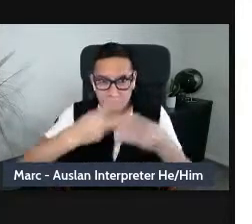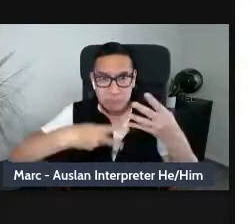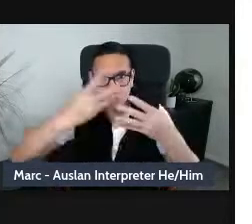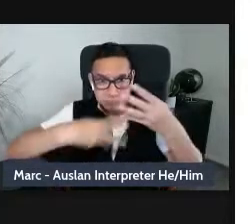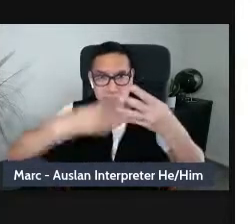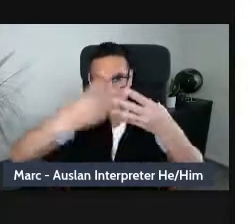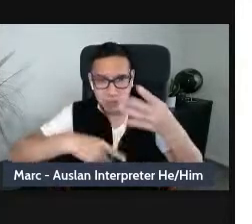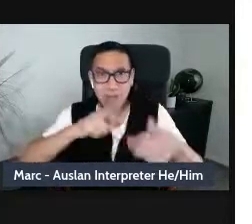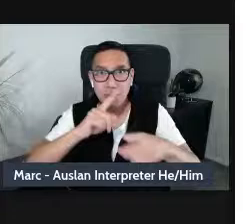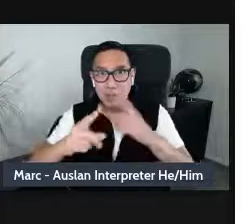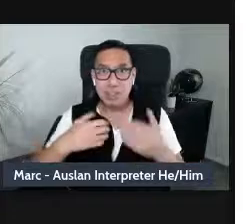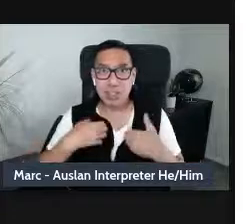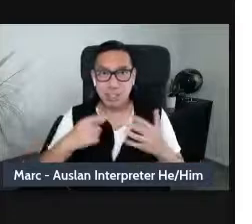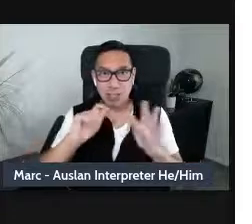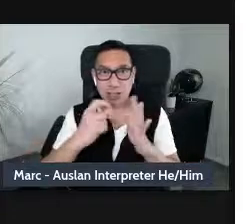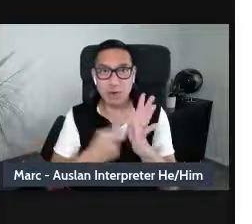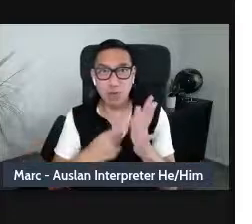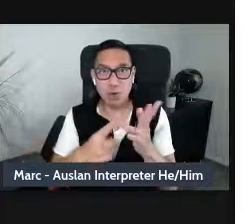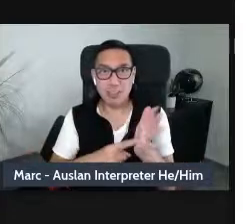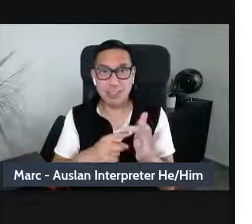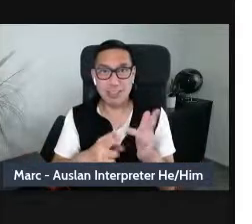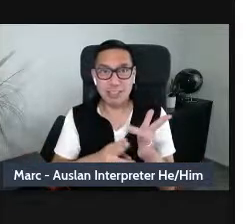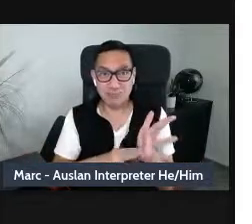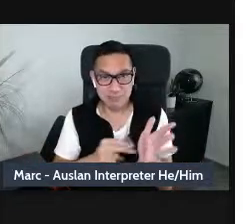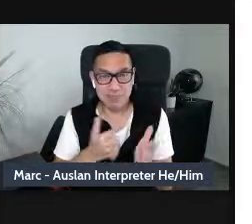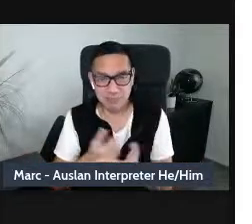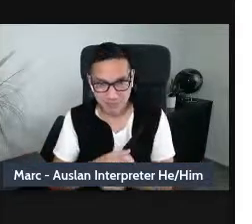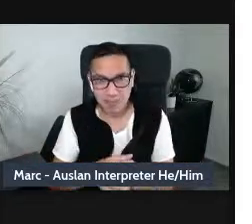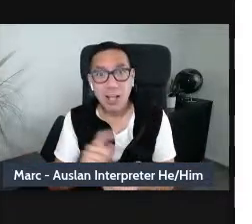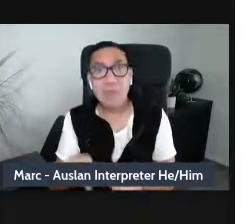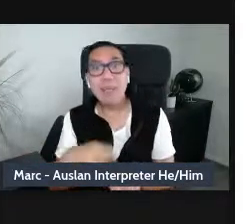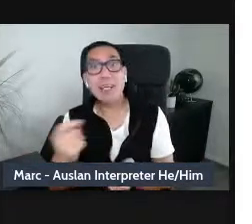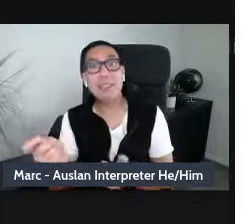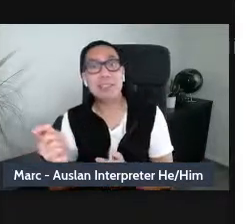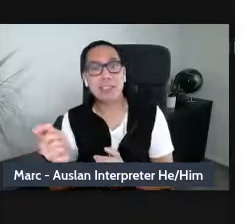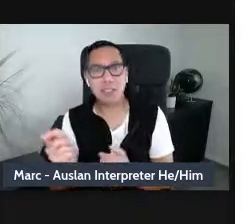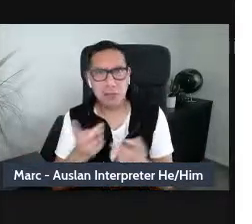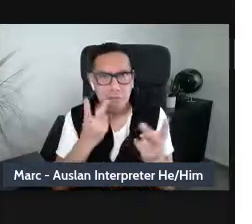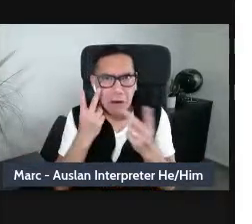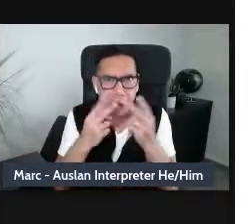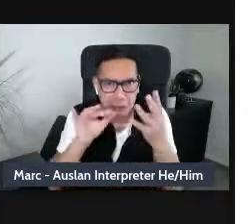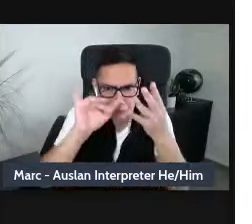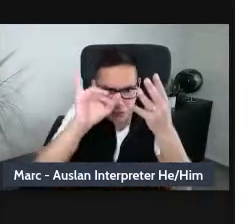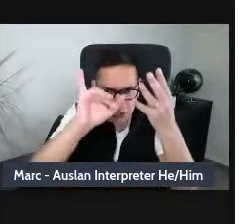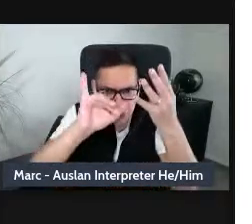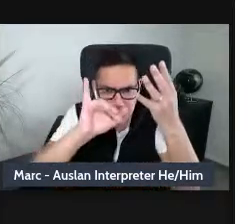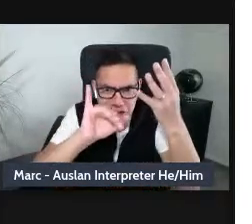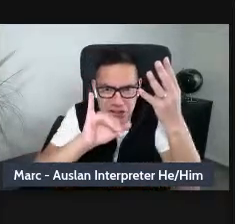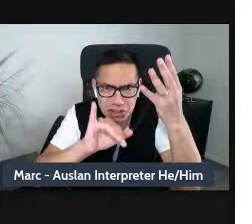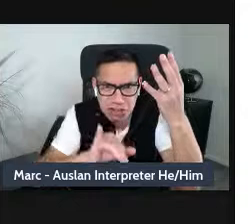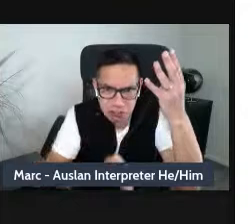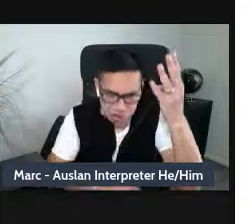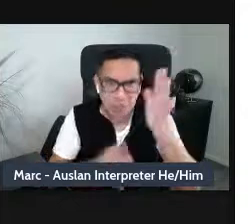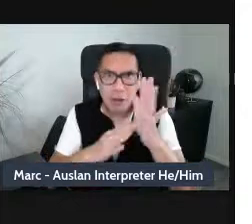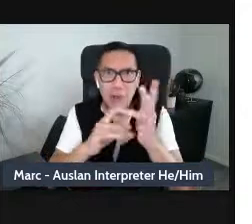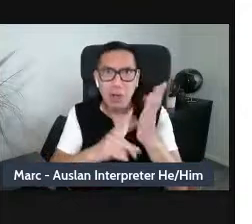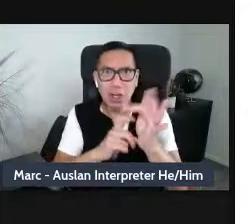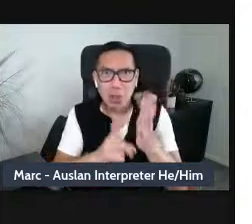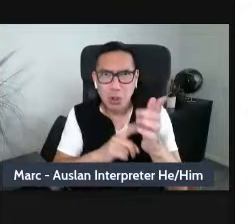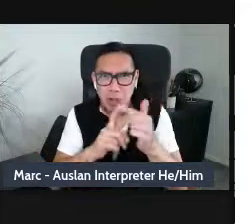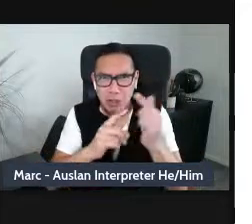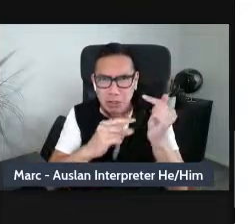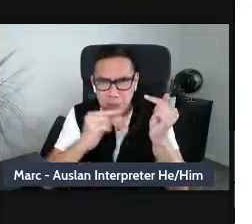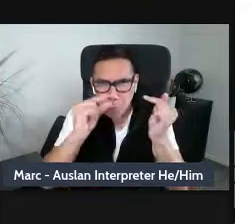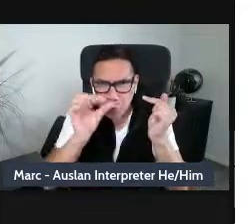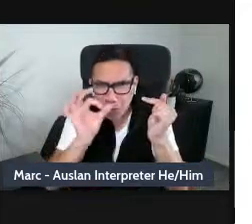proteins. Yeah, next slide. So finding the molecule of interest in such a large